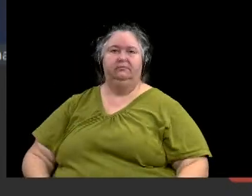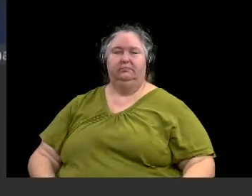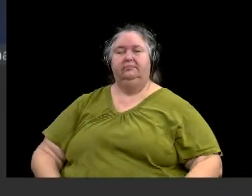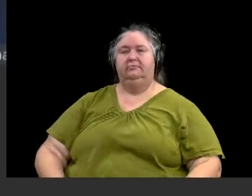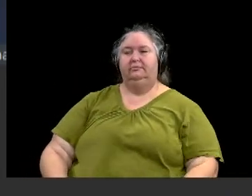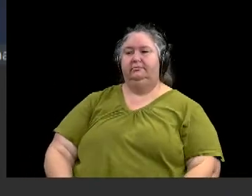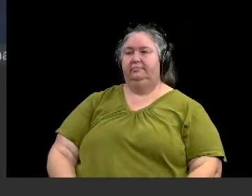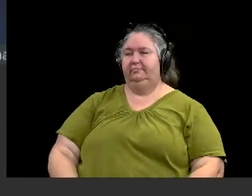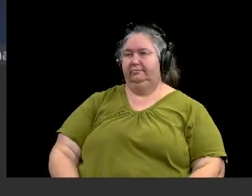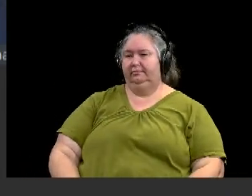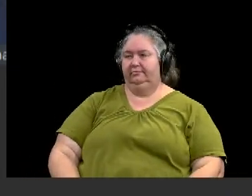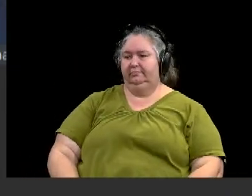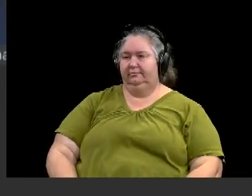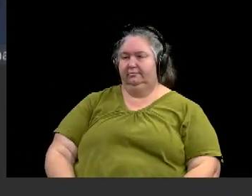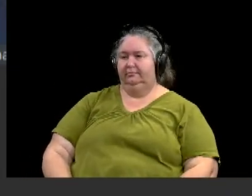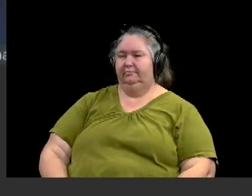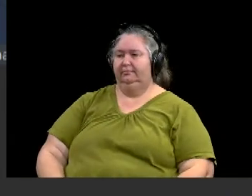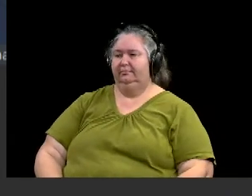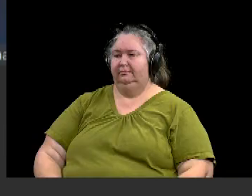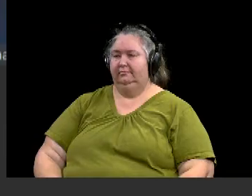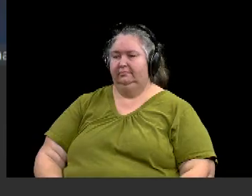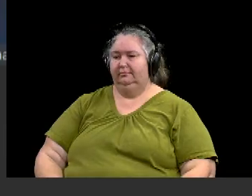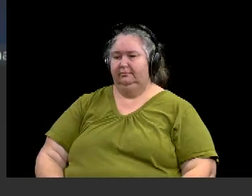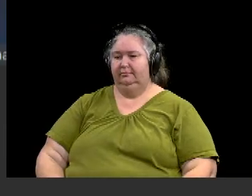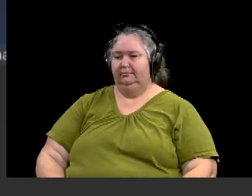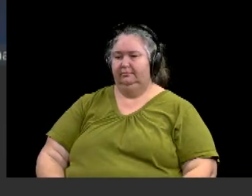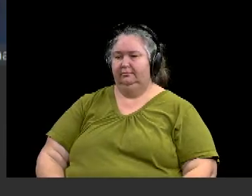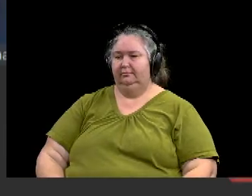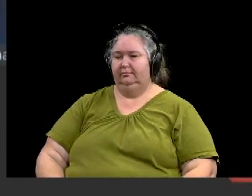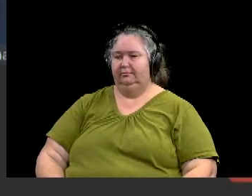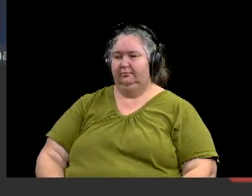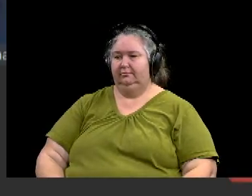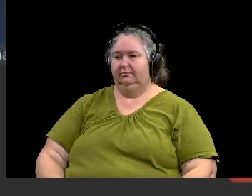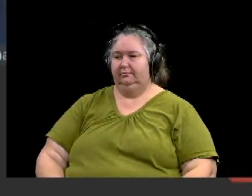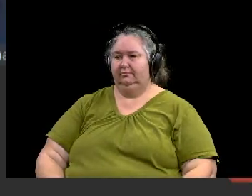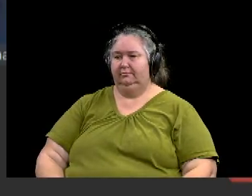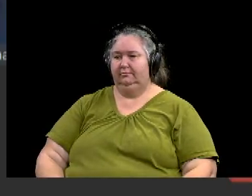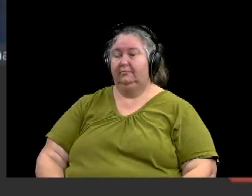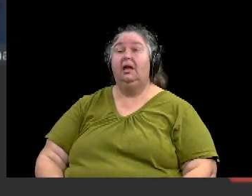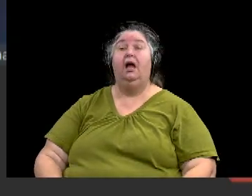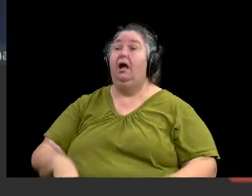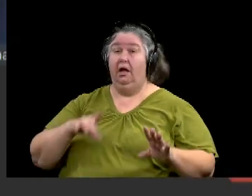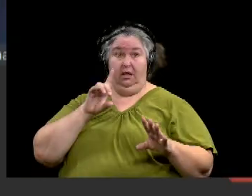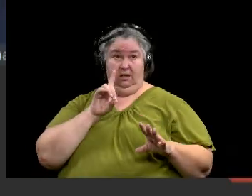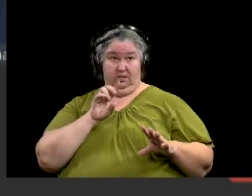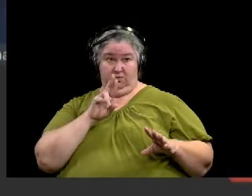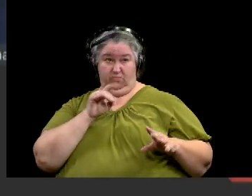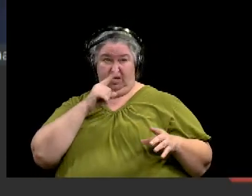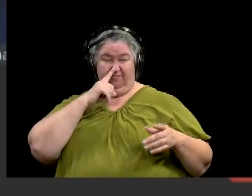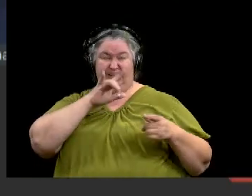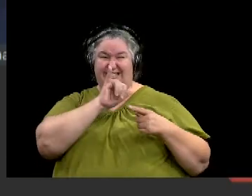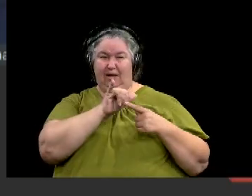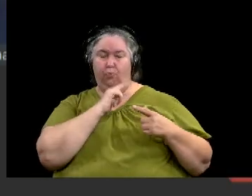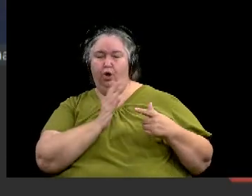Okay. All right, let's, Drake, if you'll stay on the line, we'll come back to you in just a moment. Let's go ahead and go on to Rihanna Sagert from